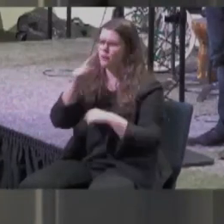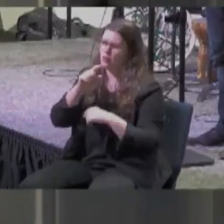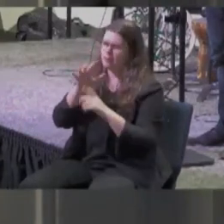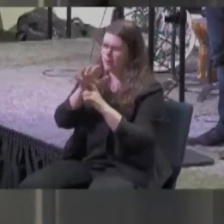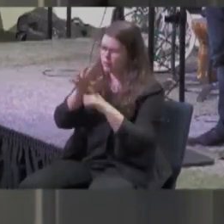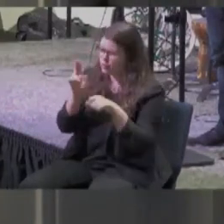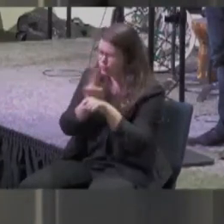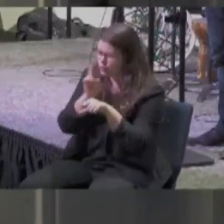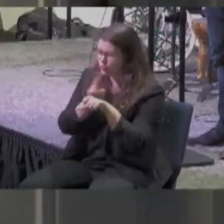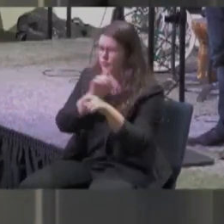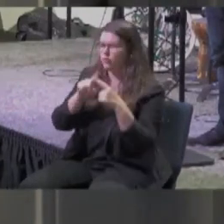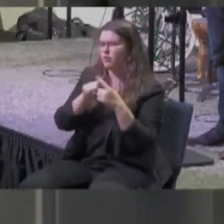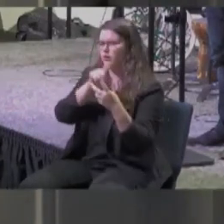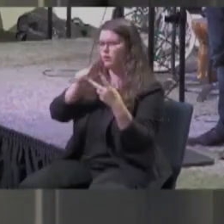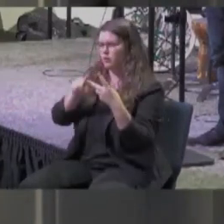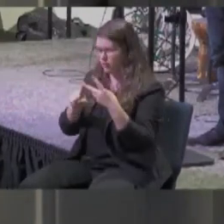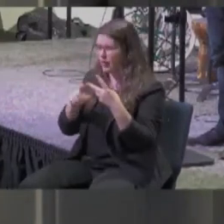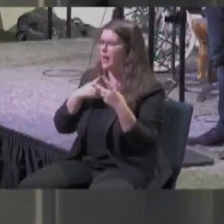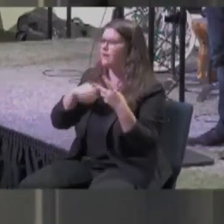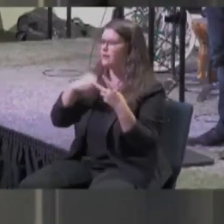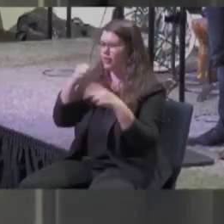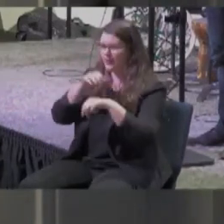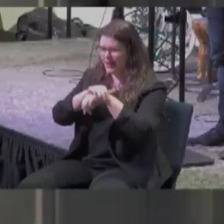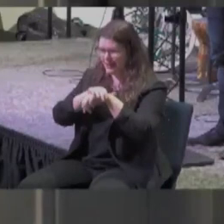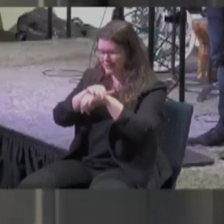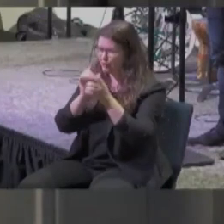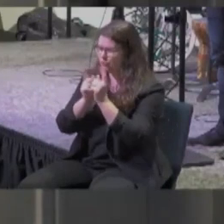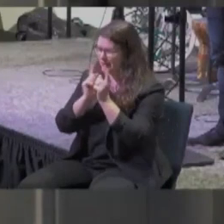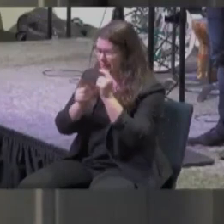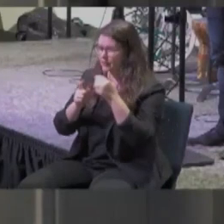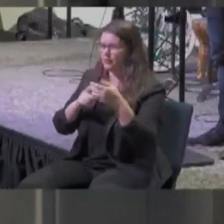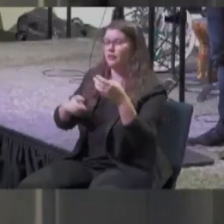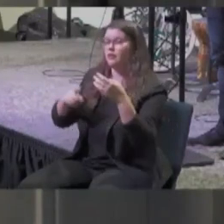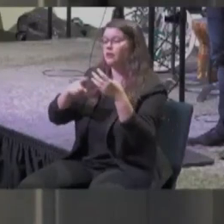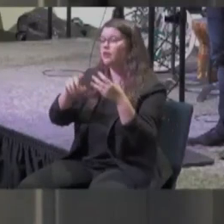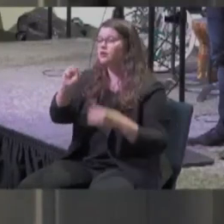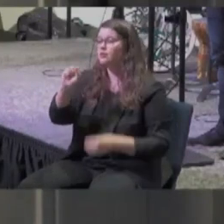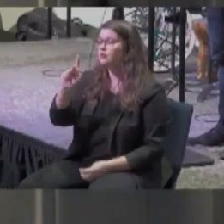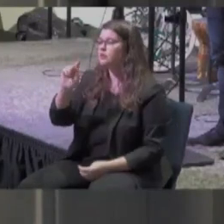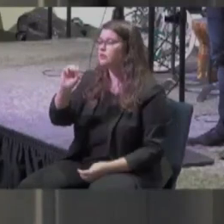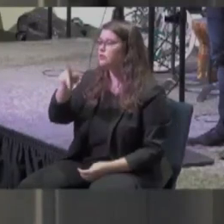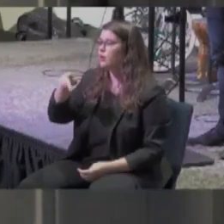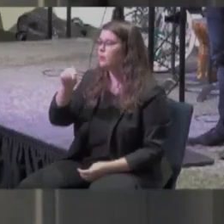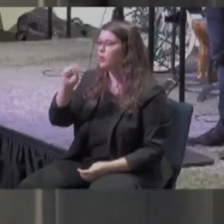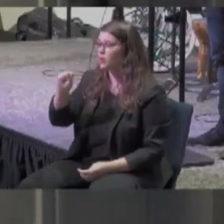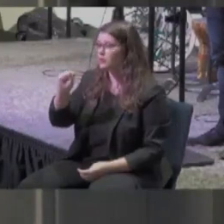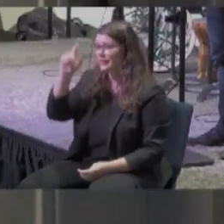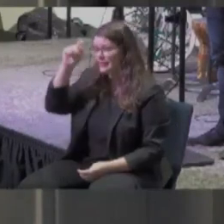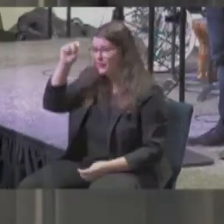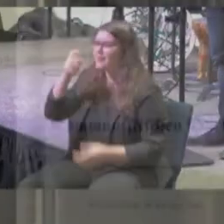Tapot, to Vermeer's Functionalist Scopos Theory in 1978, introduced to many of us by Christiane